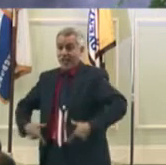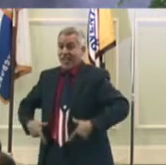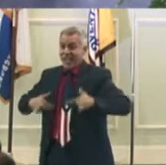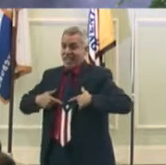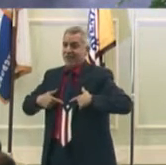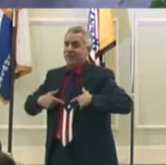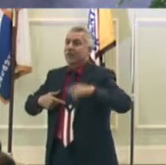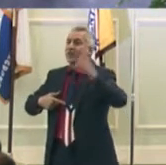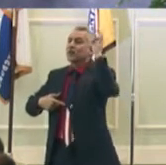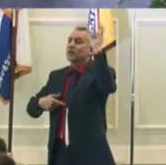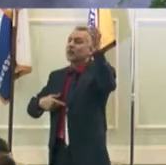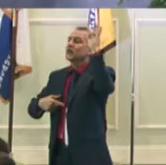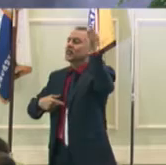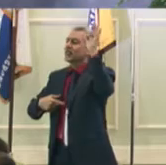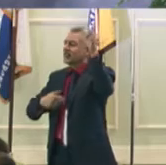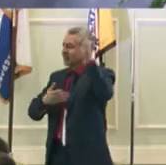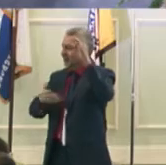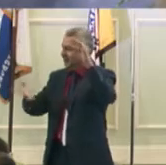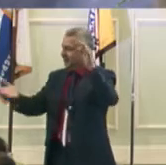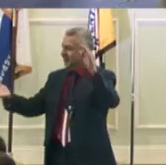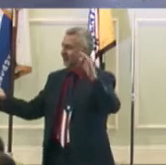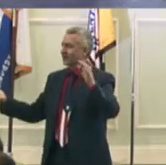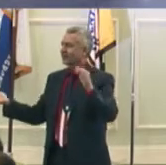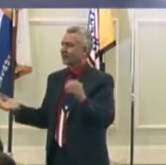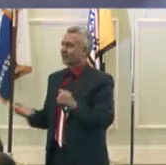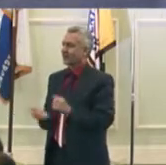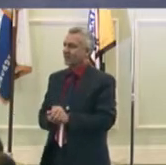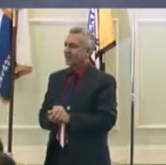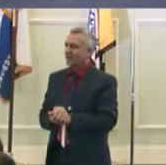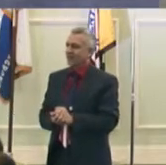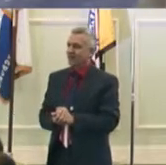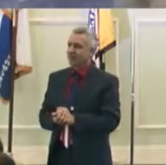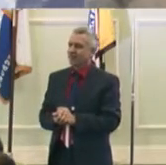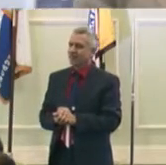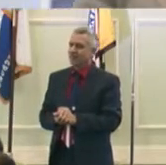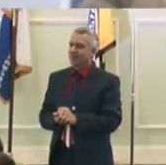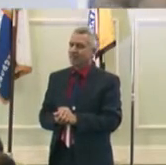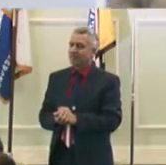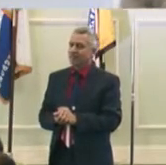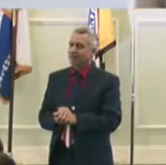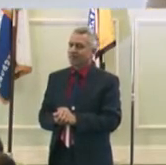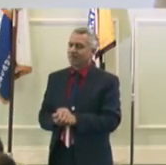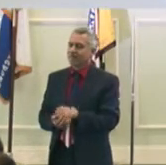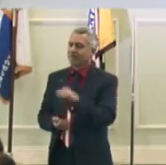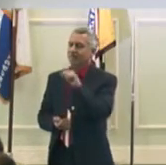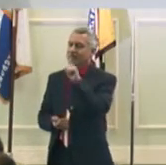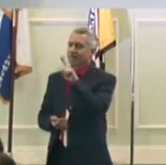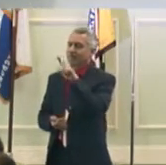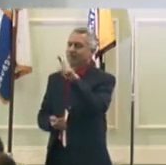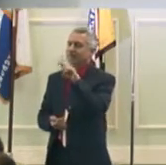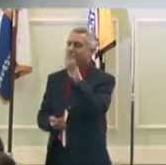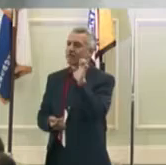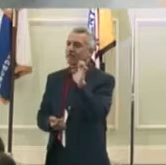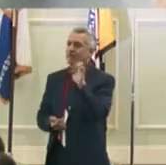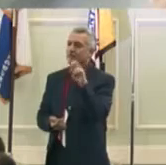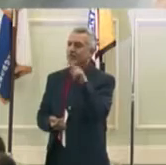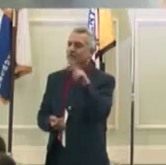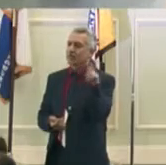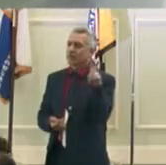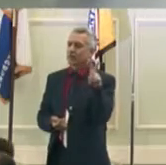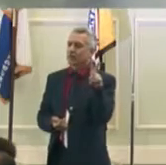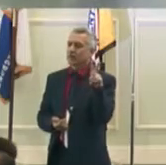careful. So I noticed after the prayer, if we were to go on and read in Luke 22:42, an angel came to